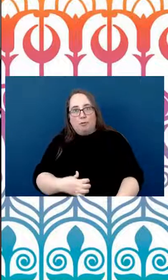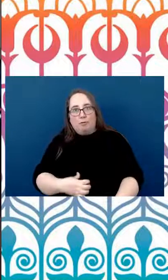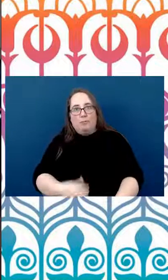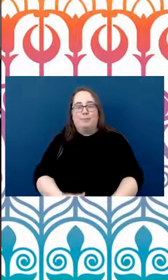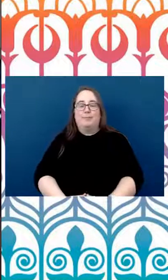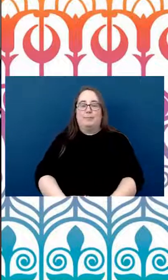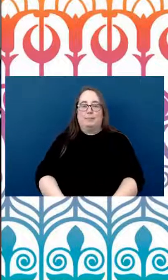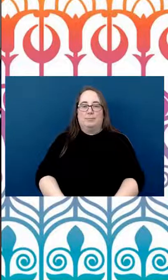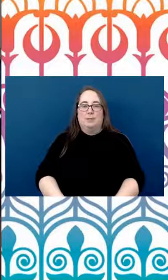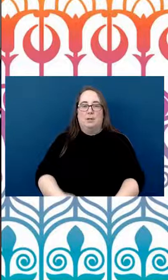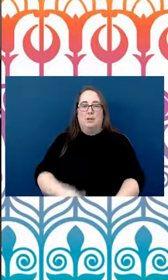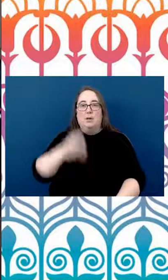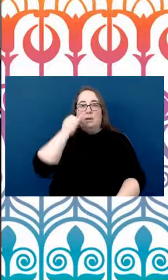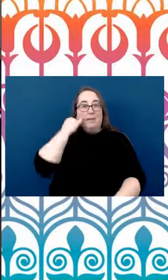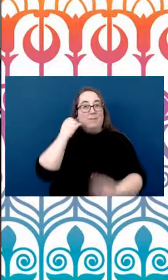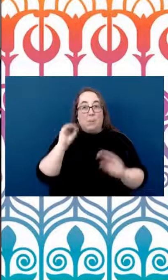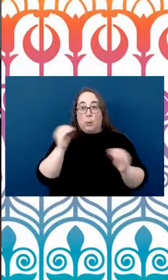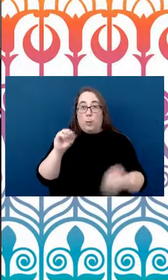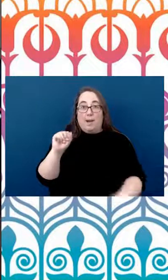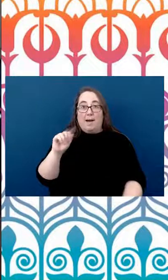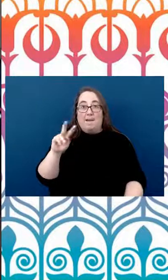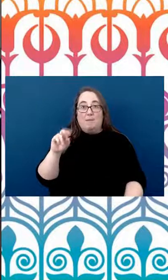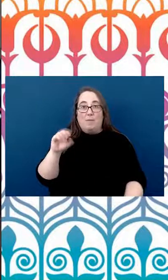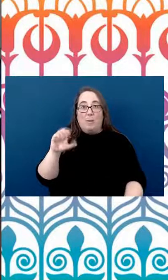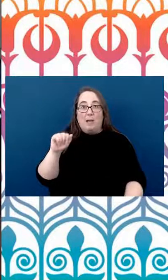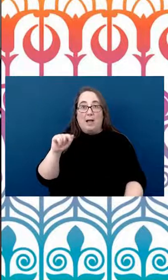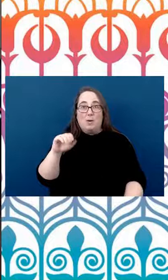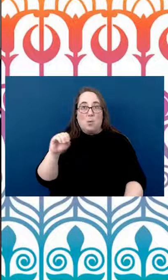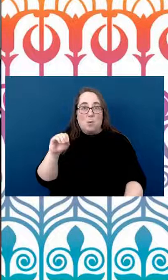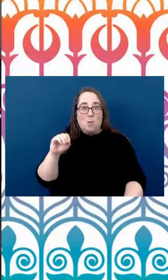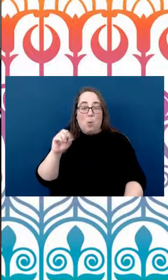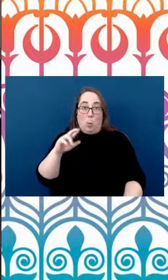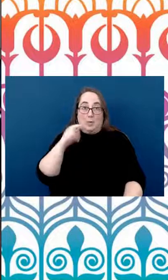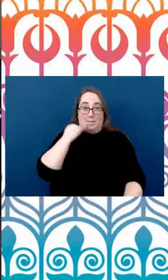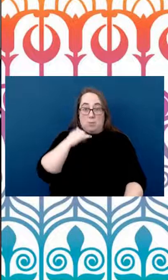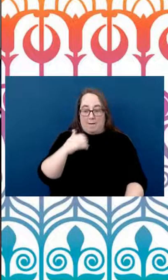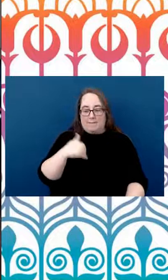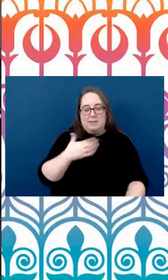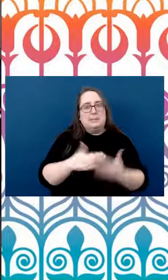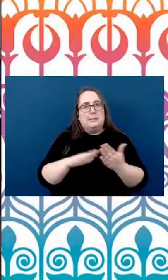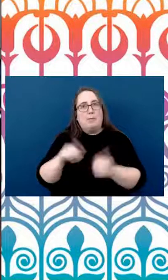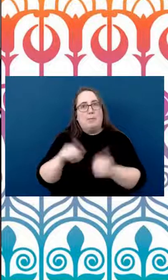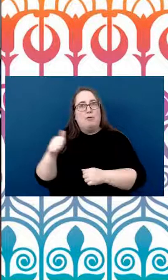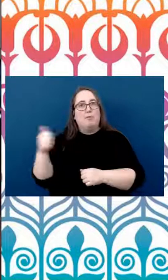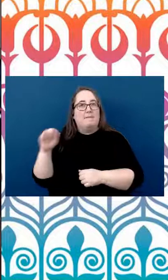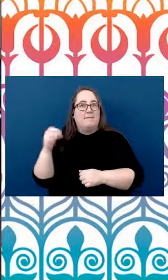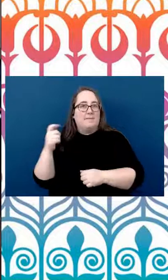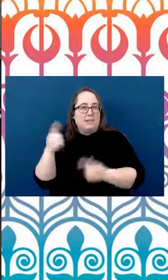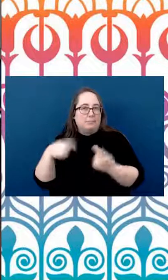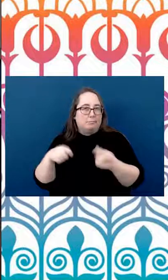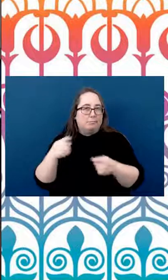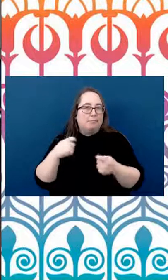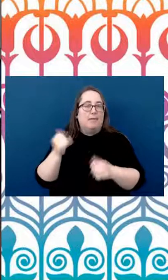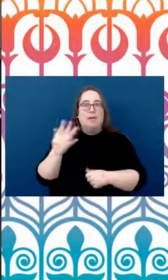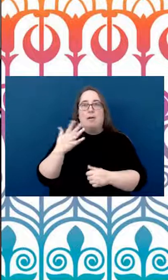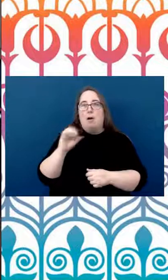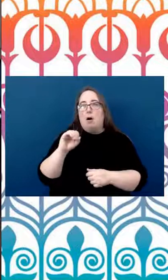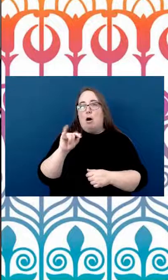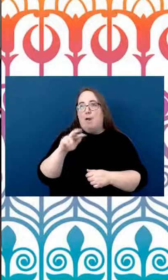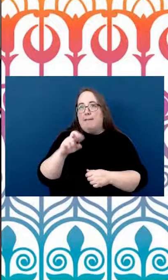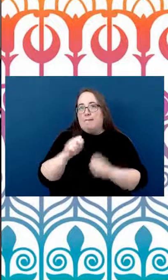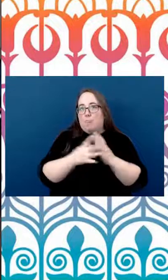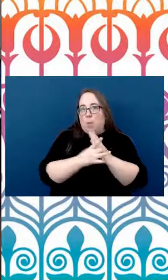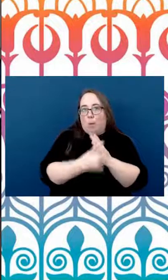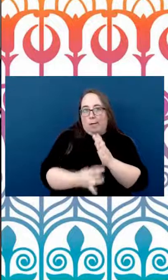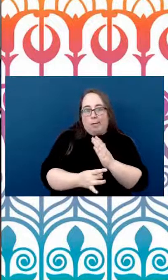have avocado, or even if you do, there's some other fats you can have, like olive oil, and